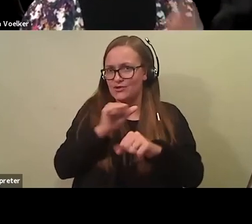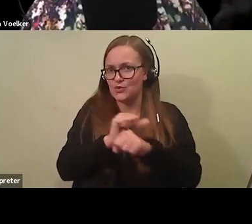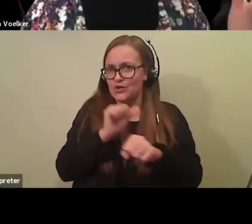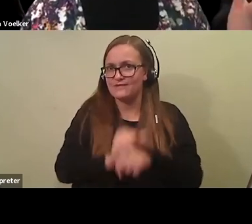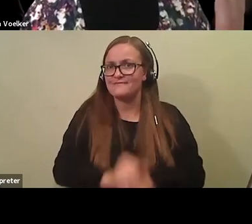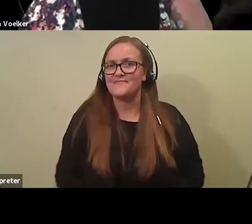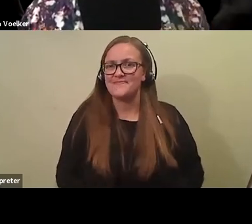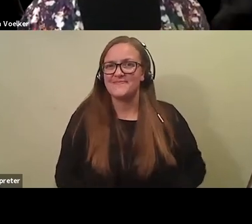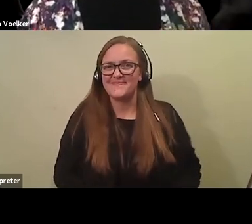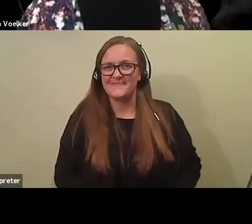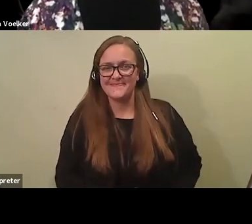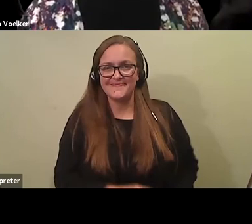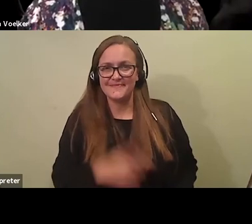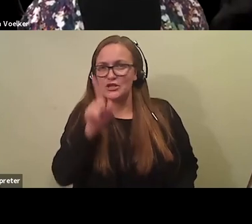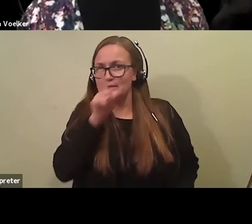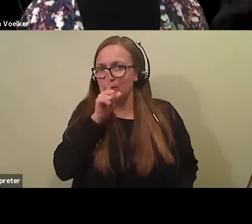Oh, and you're muted currently.